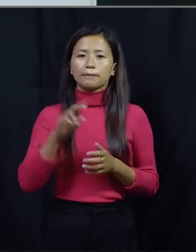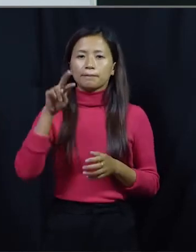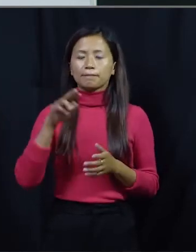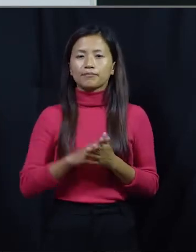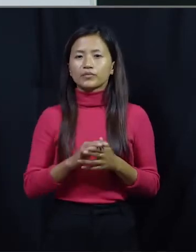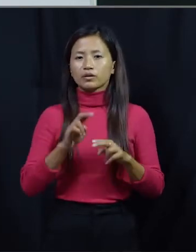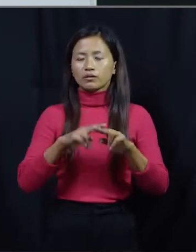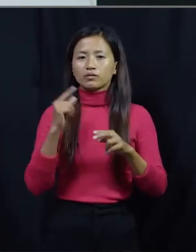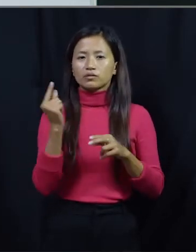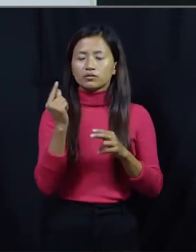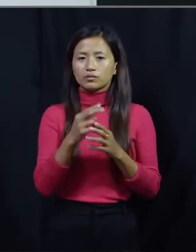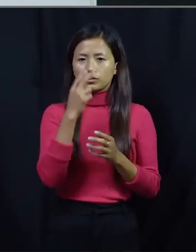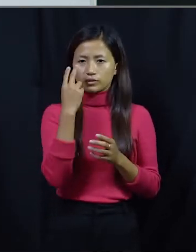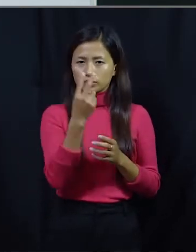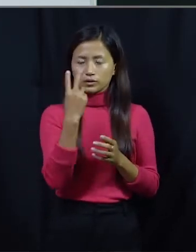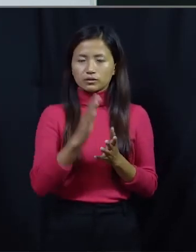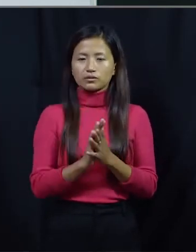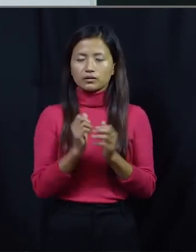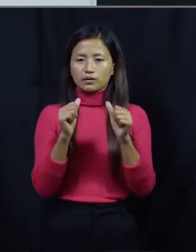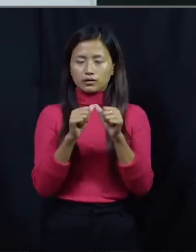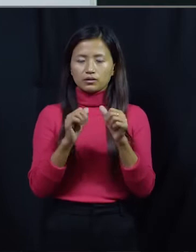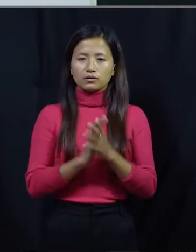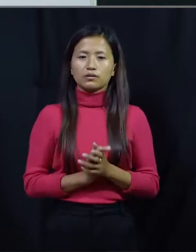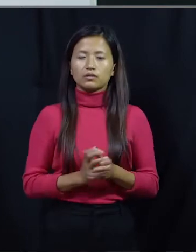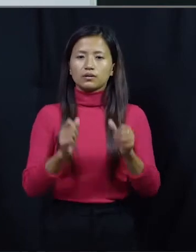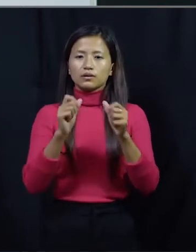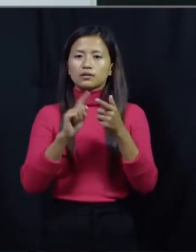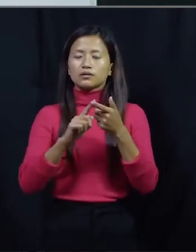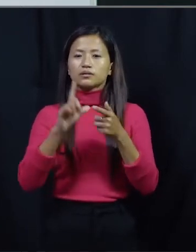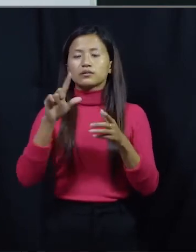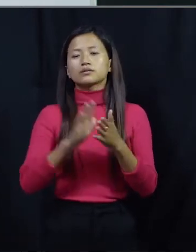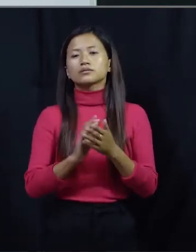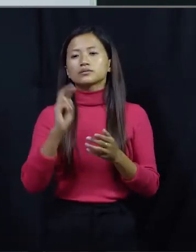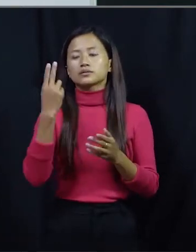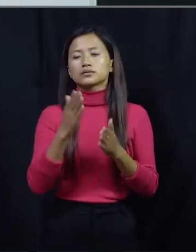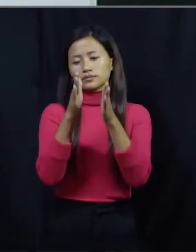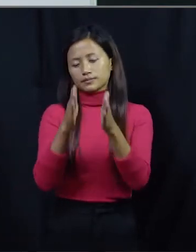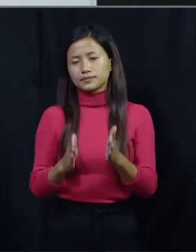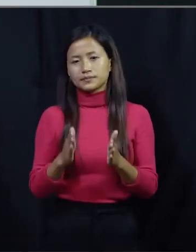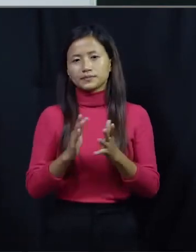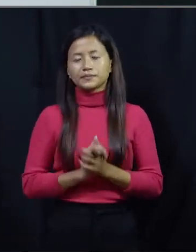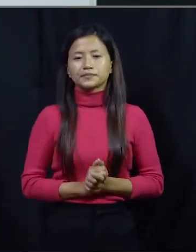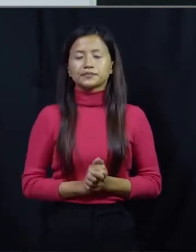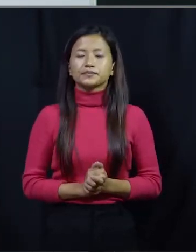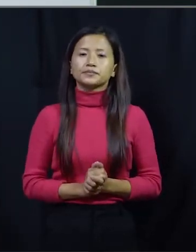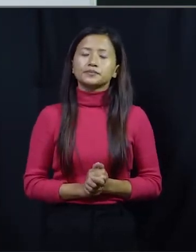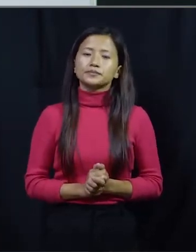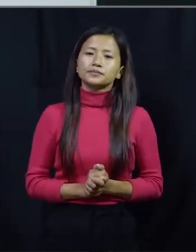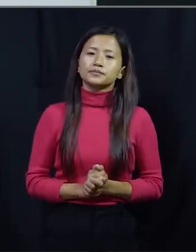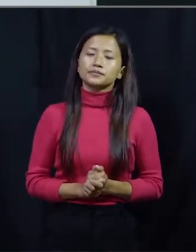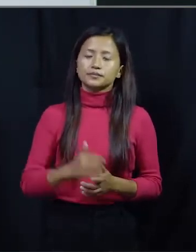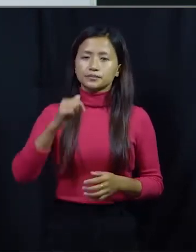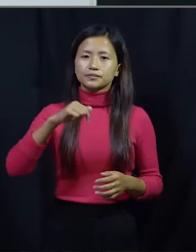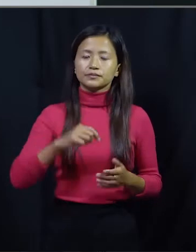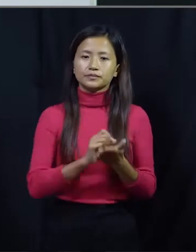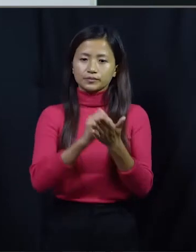F function is operating on A, right? So this element we will get always in the second set. It belongs to the codomain. Okay. So